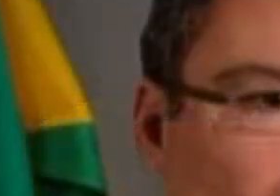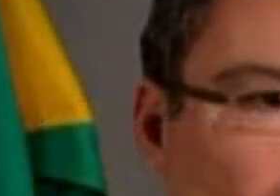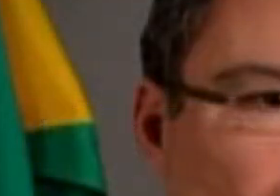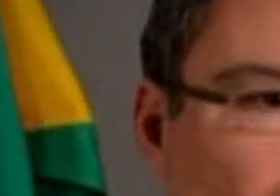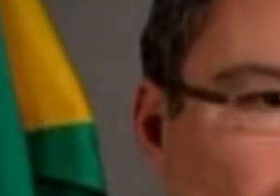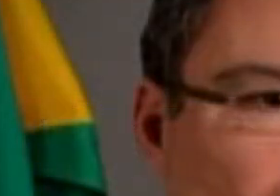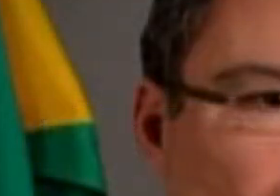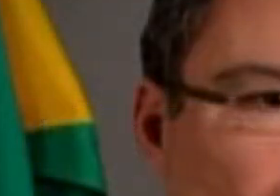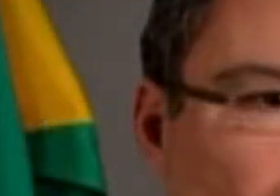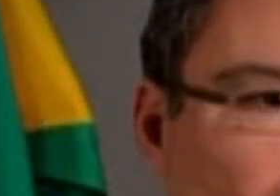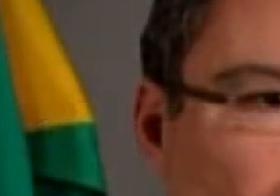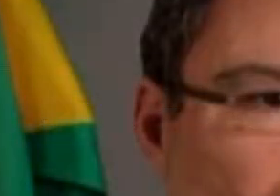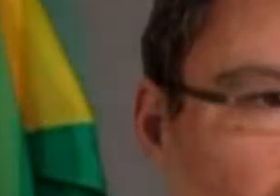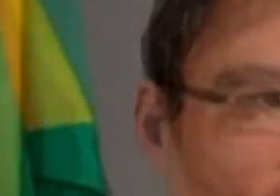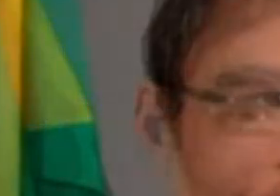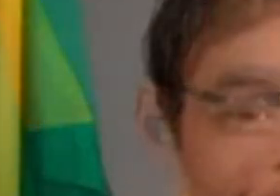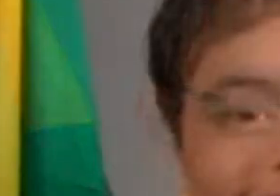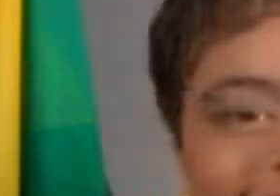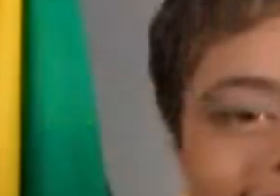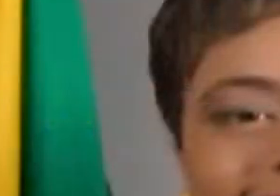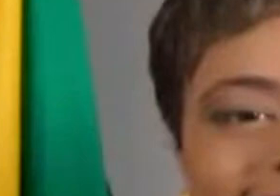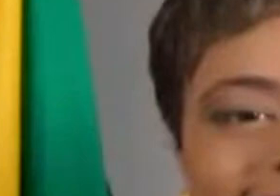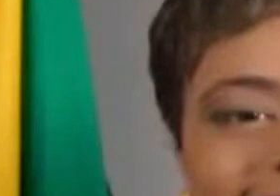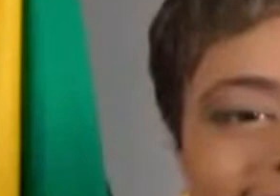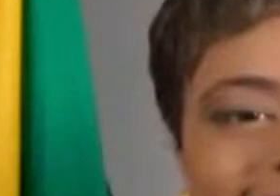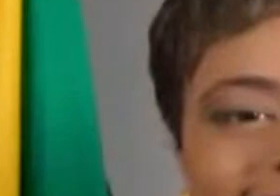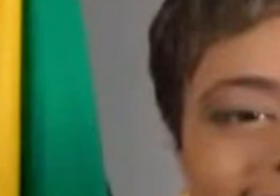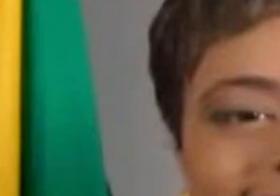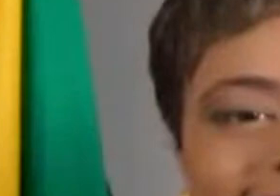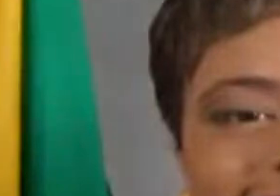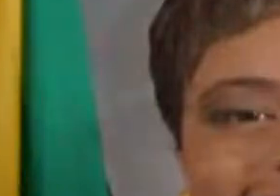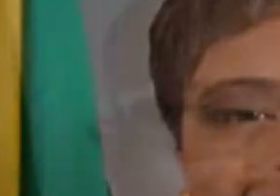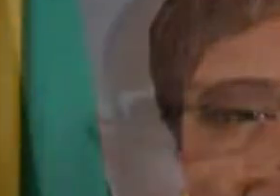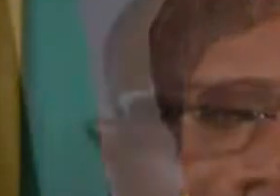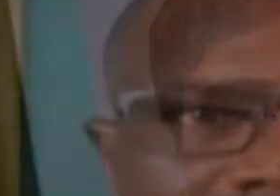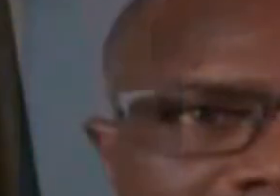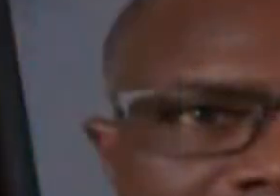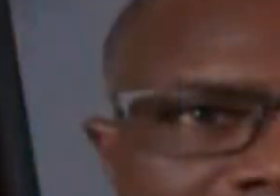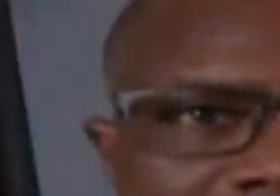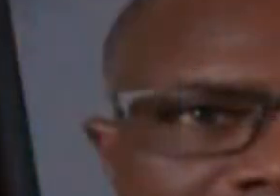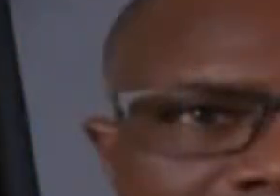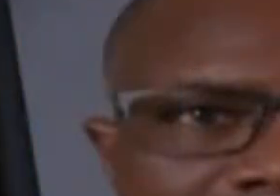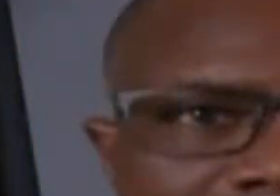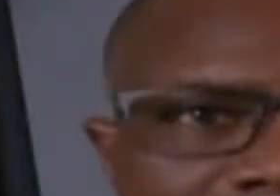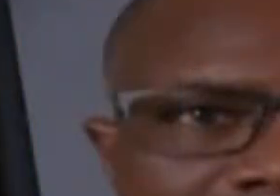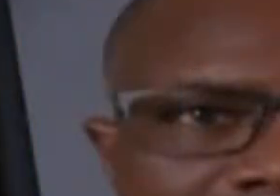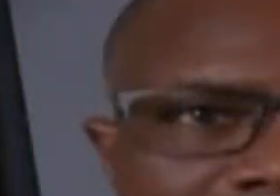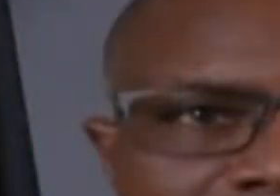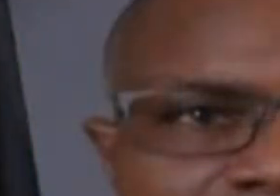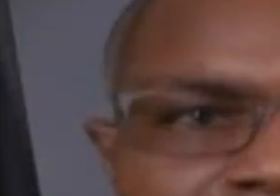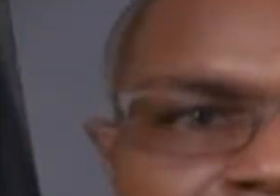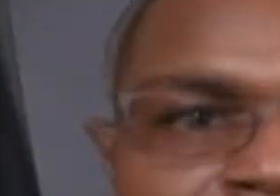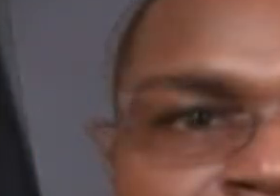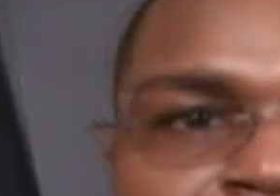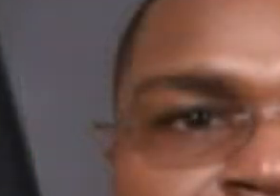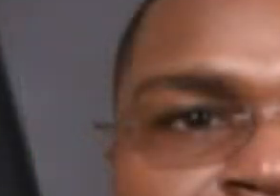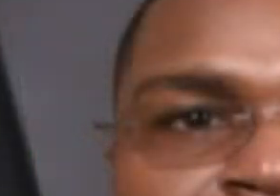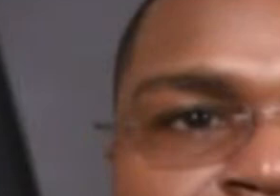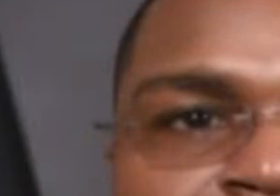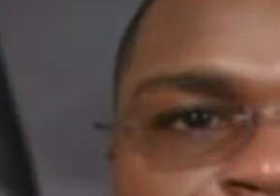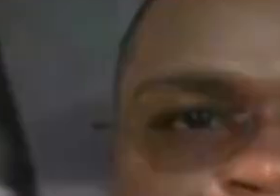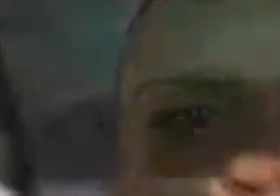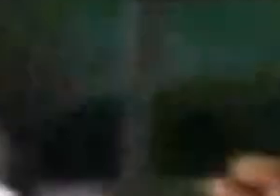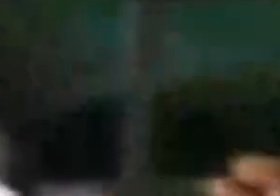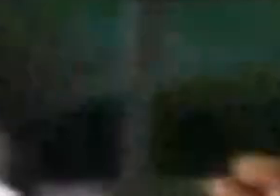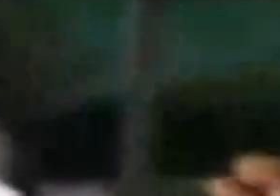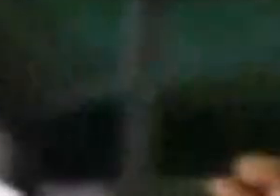are appointed from the House of Representatives. Cabinet ministers may be assisted by ministers of state